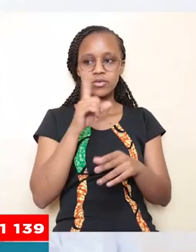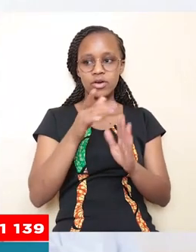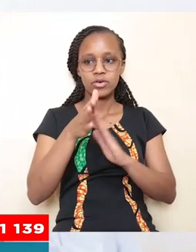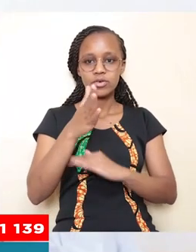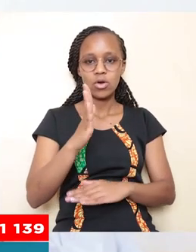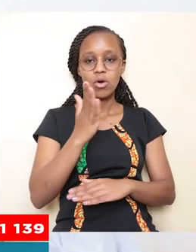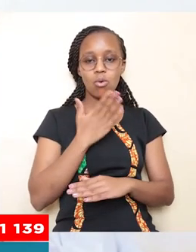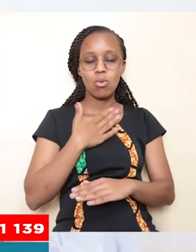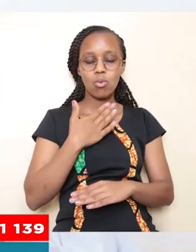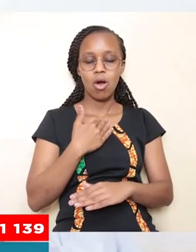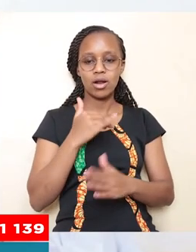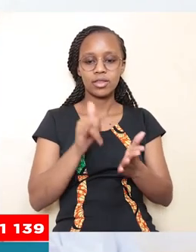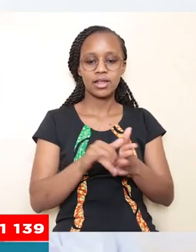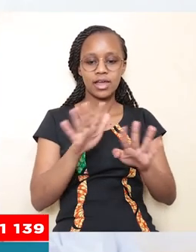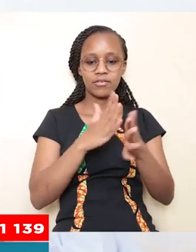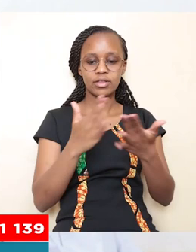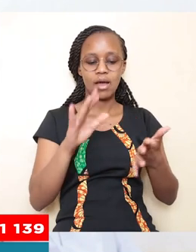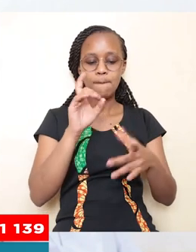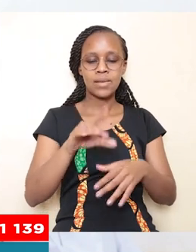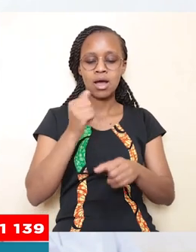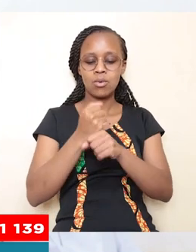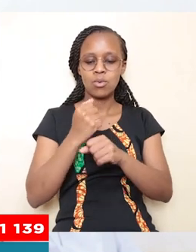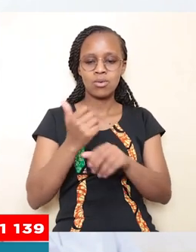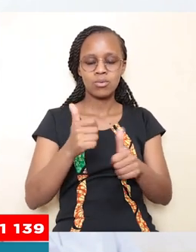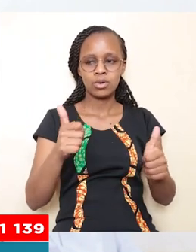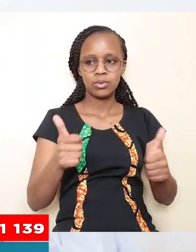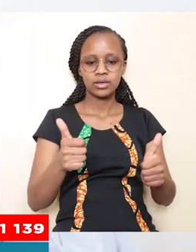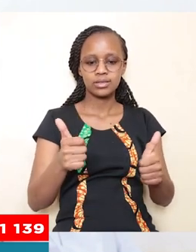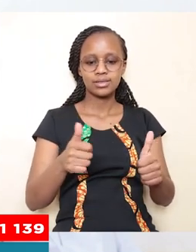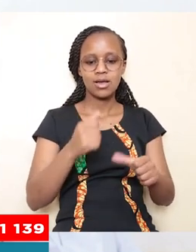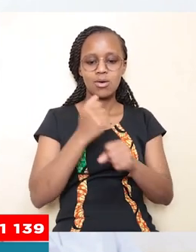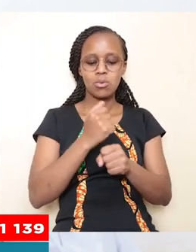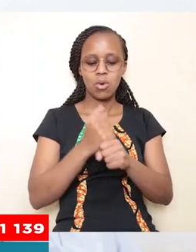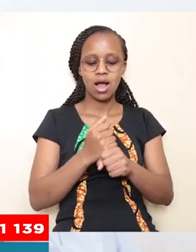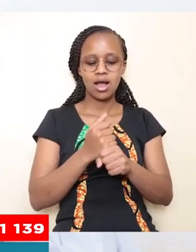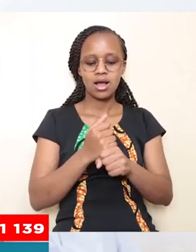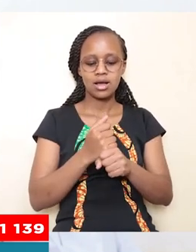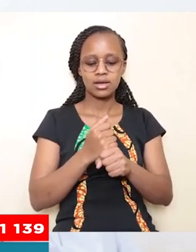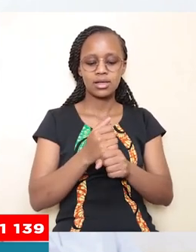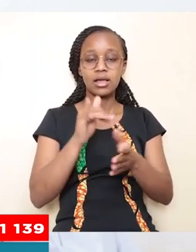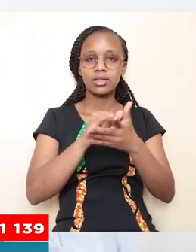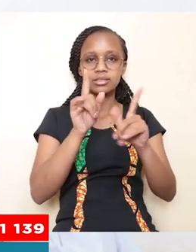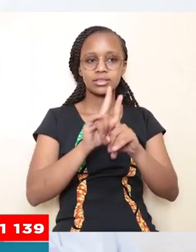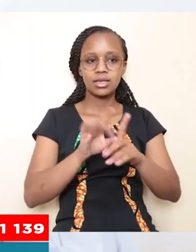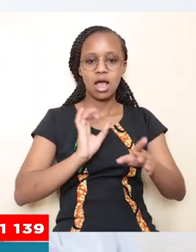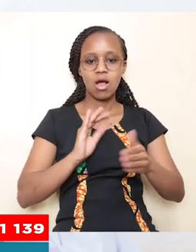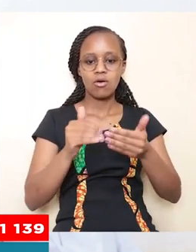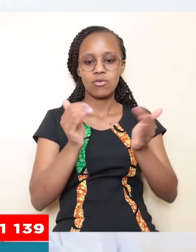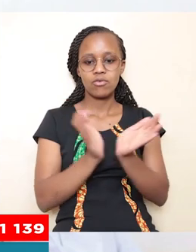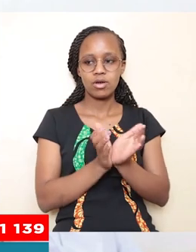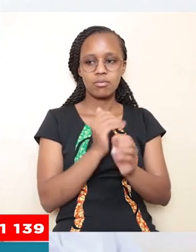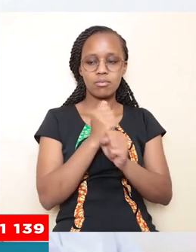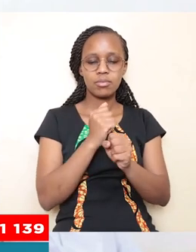God intended that everything must be done well. He did intend that even our families